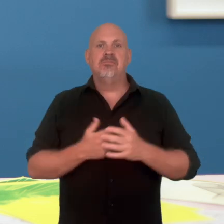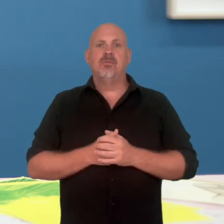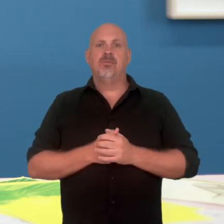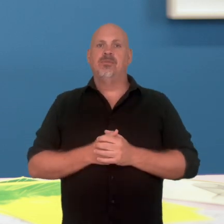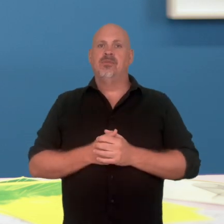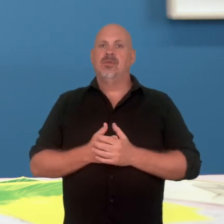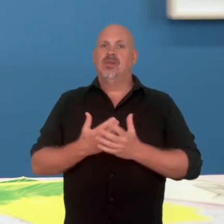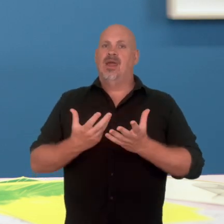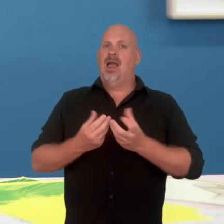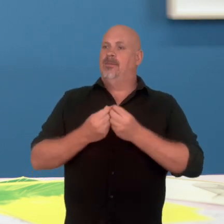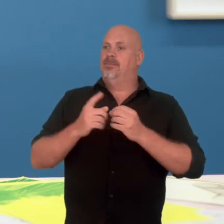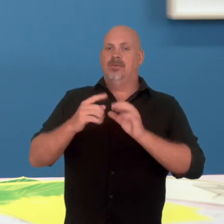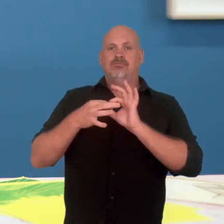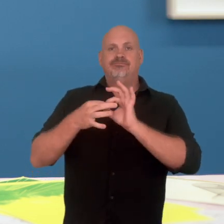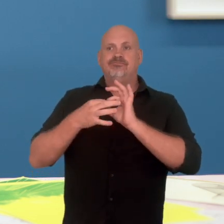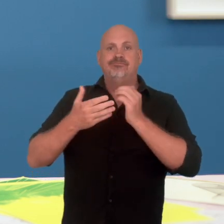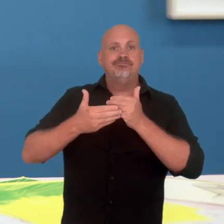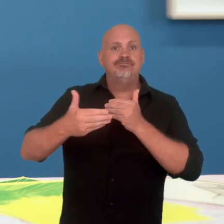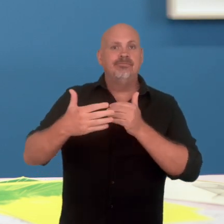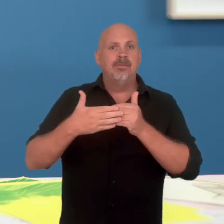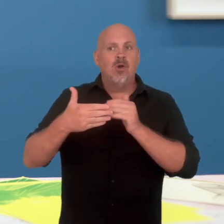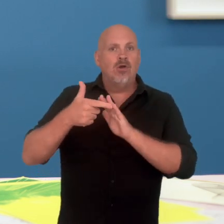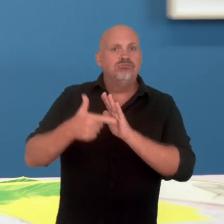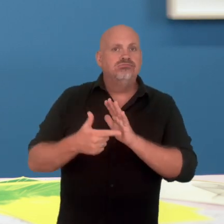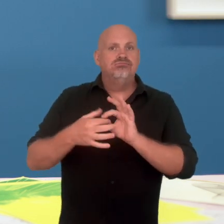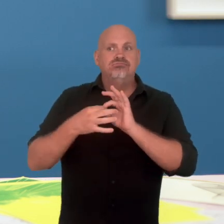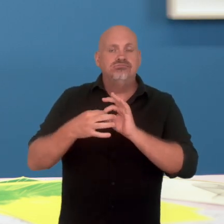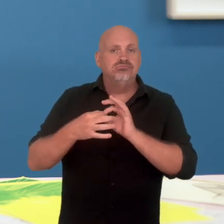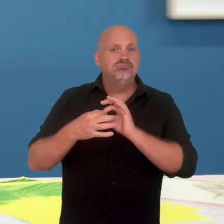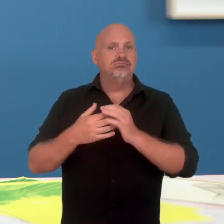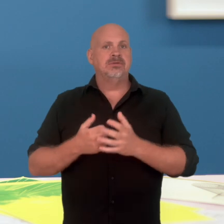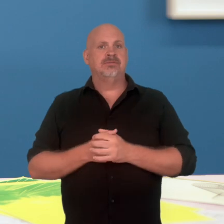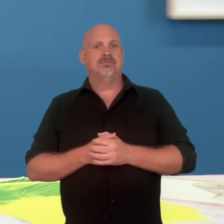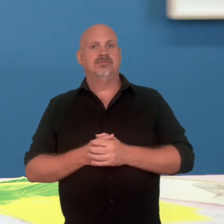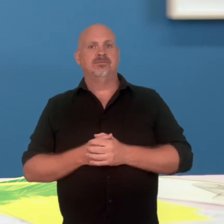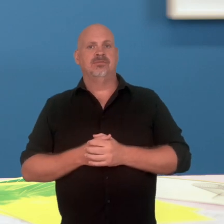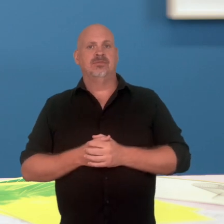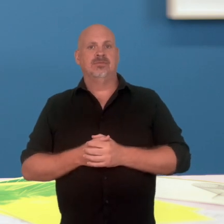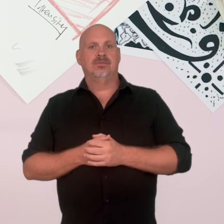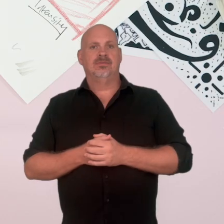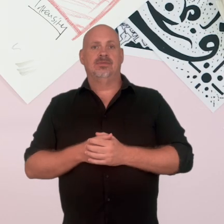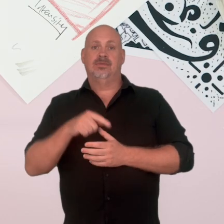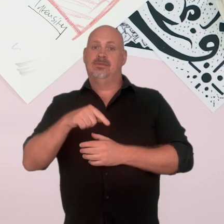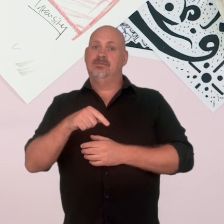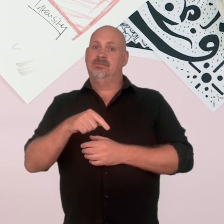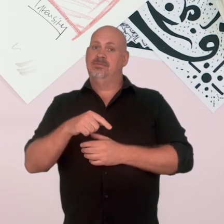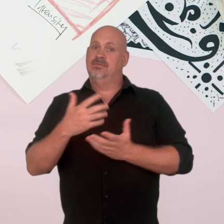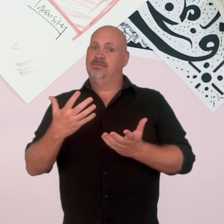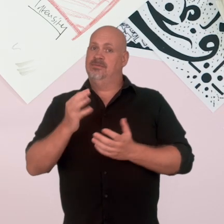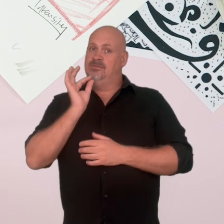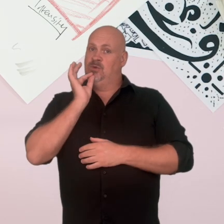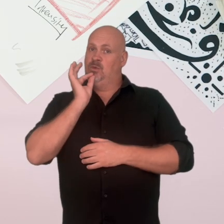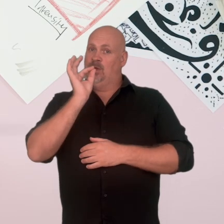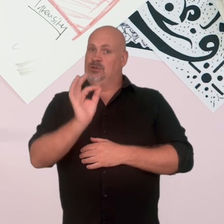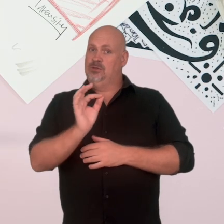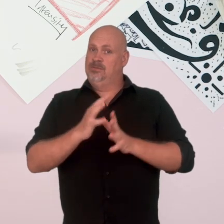the future. And so I would say this is probably the biggest question mark when it comes to trying to